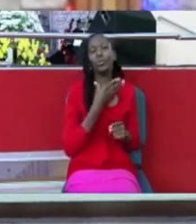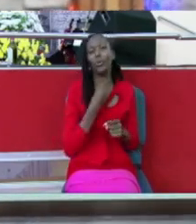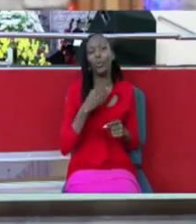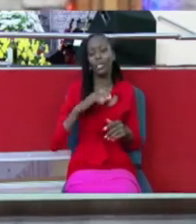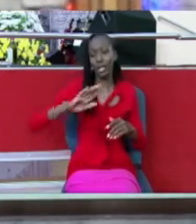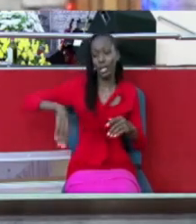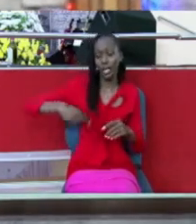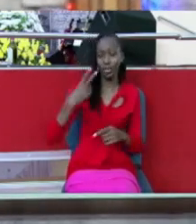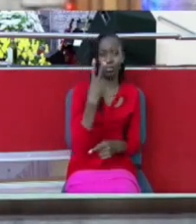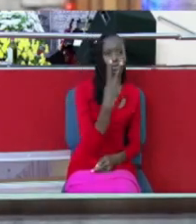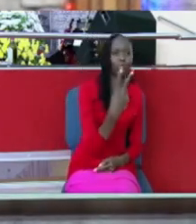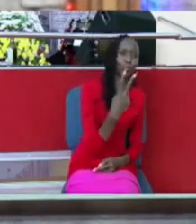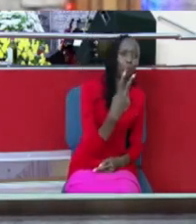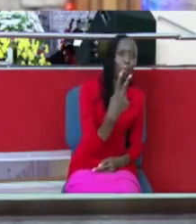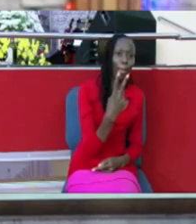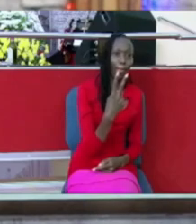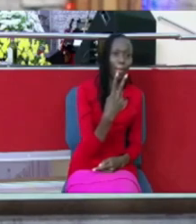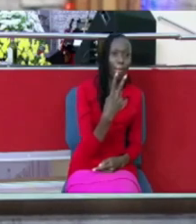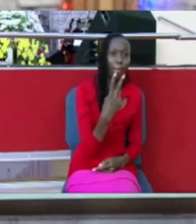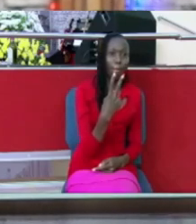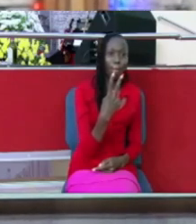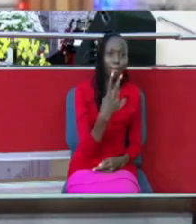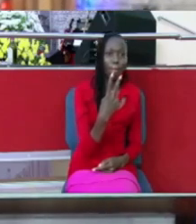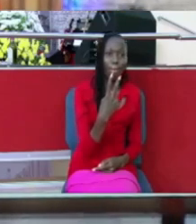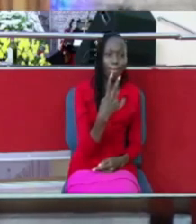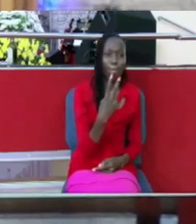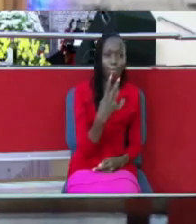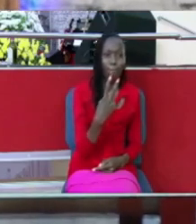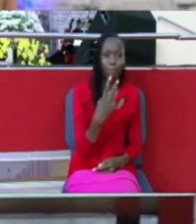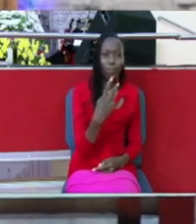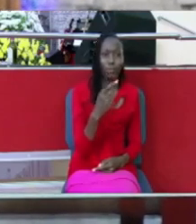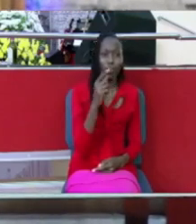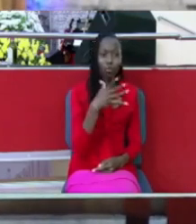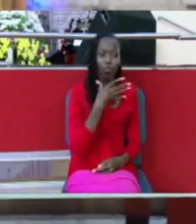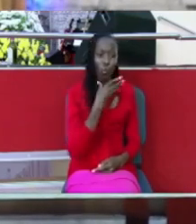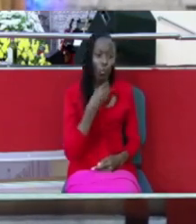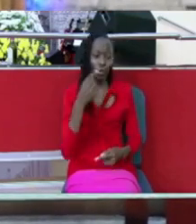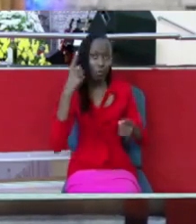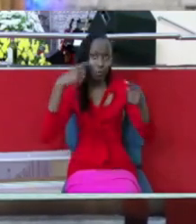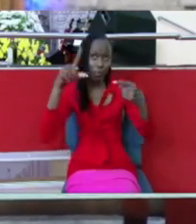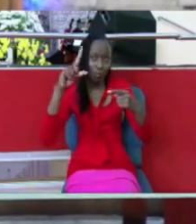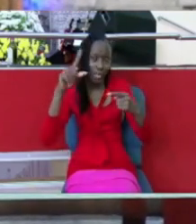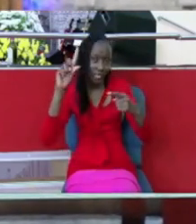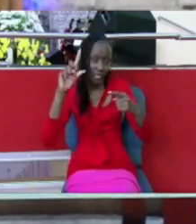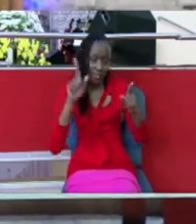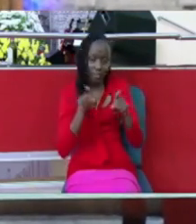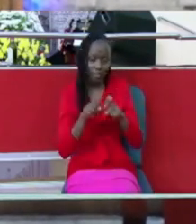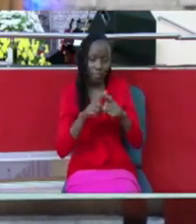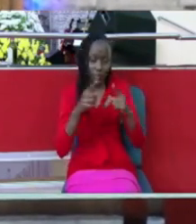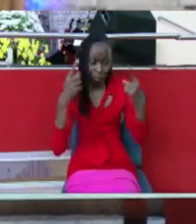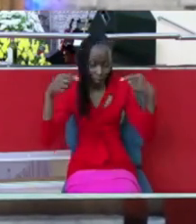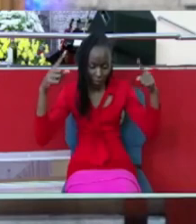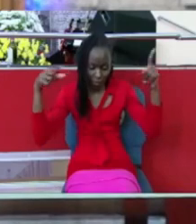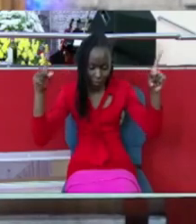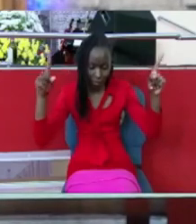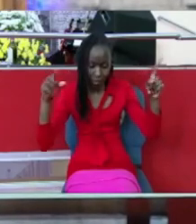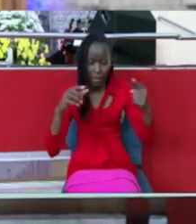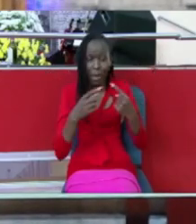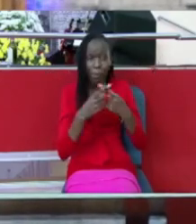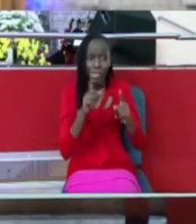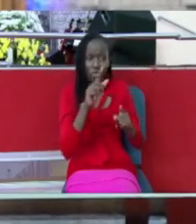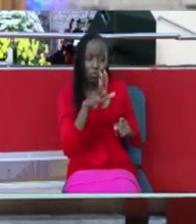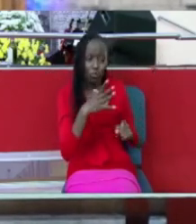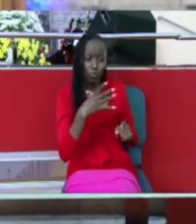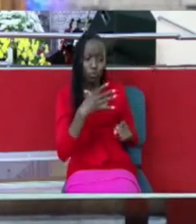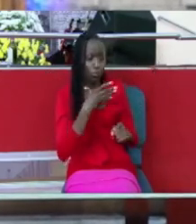kwa habari ya uhofu ni kwamba tunataka ile ya mwisho. You want prosperity and success. Tunataka ufanisi na ufanisi. But you don't want to read